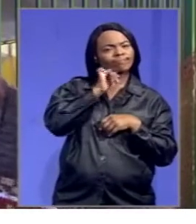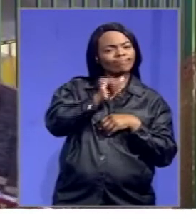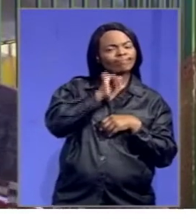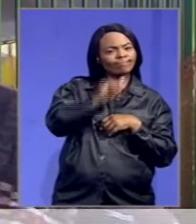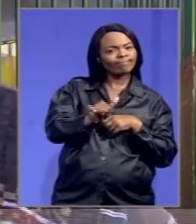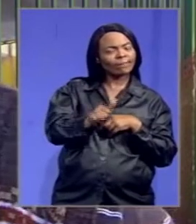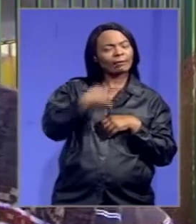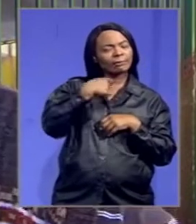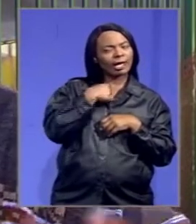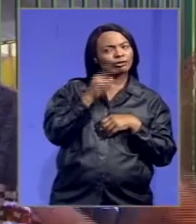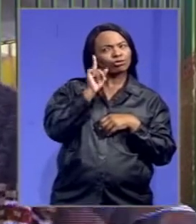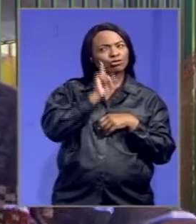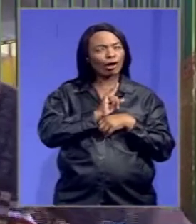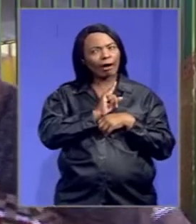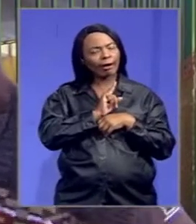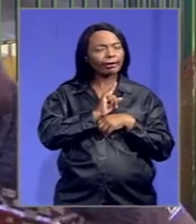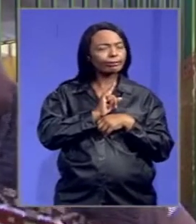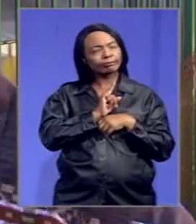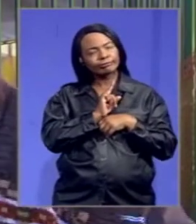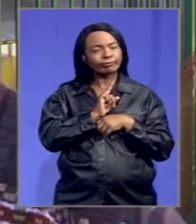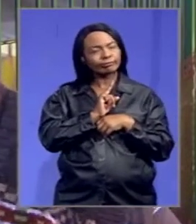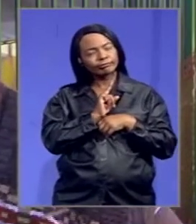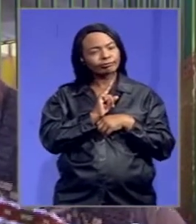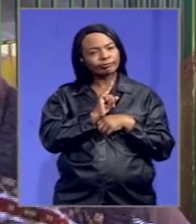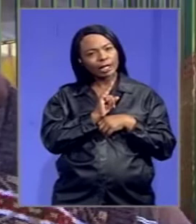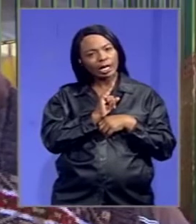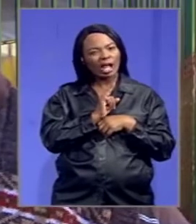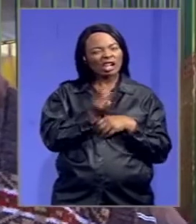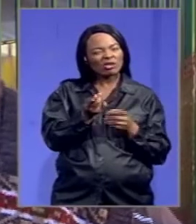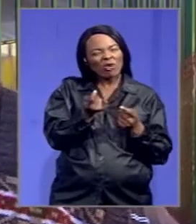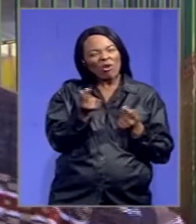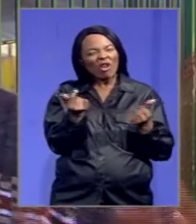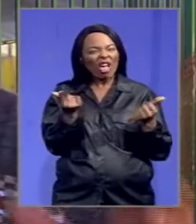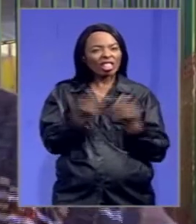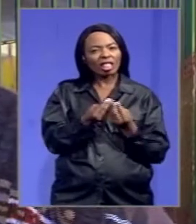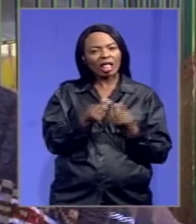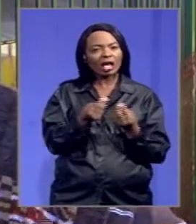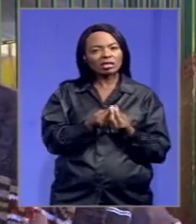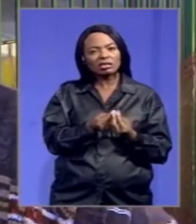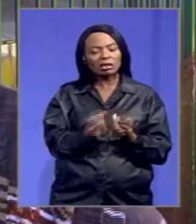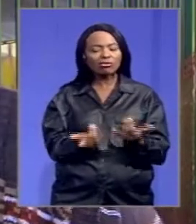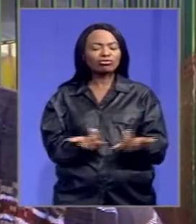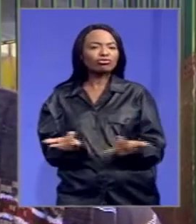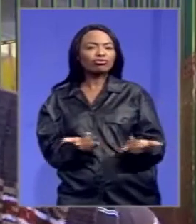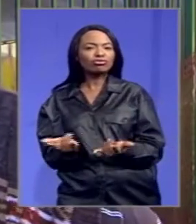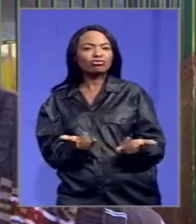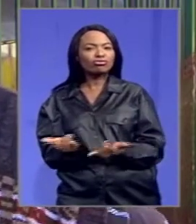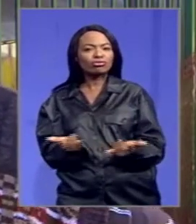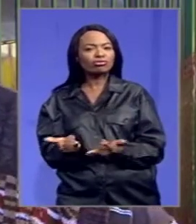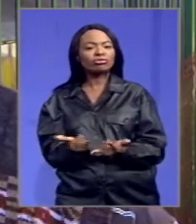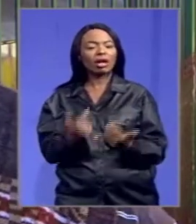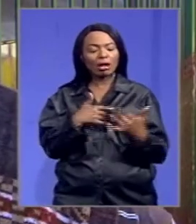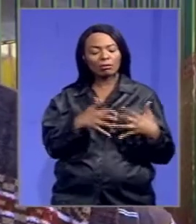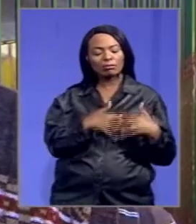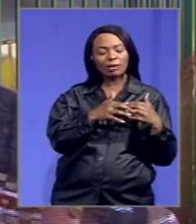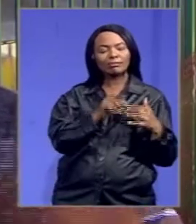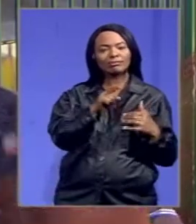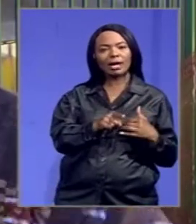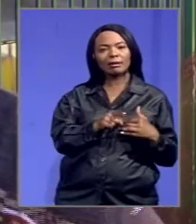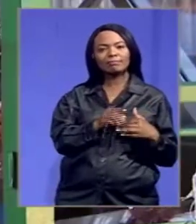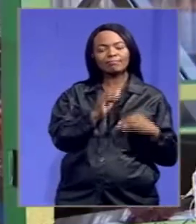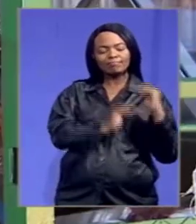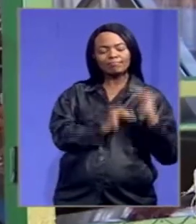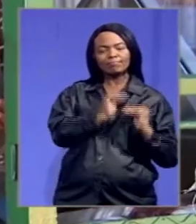ke rekise di products di nnyane ka rekisa strateng ke atla mo khoneng mona business ka e